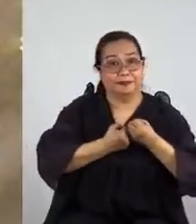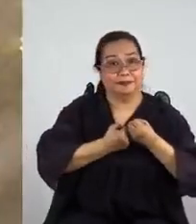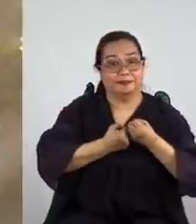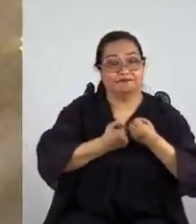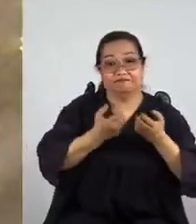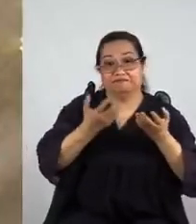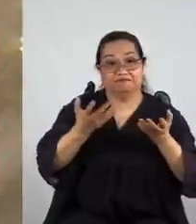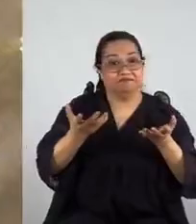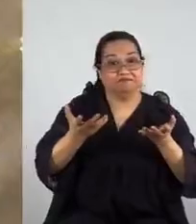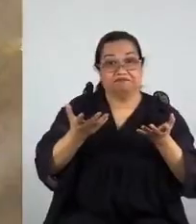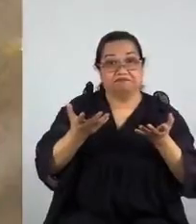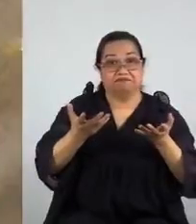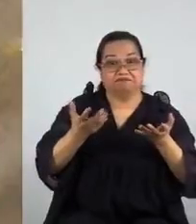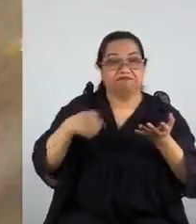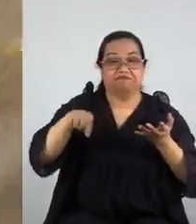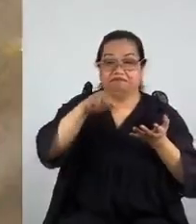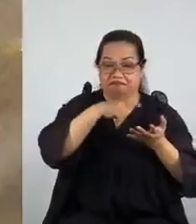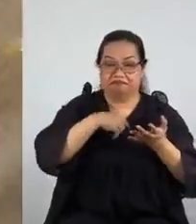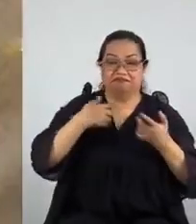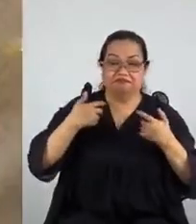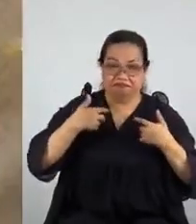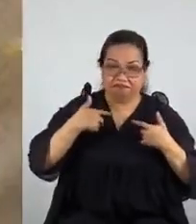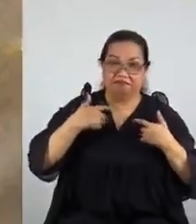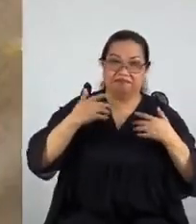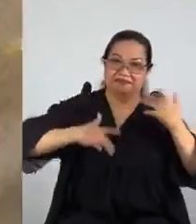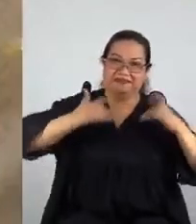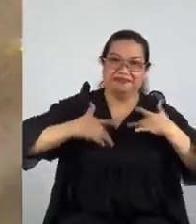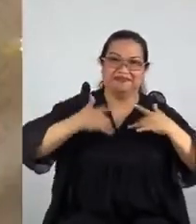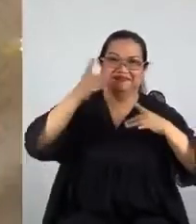Anyway, we will have joy when we get to heaven.